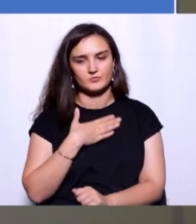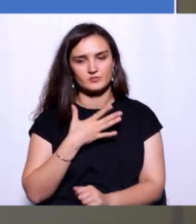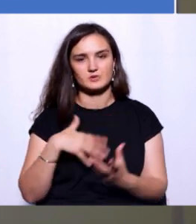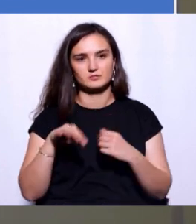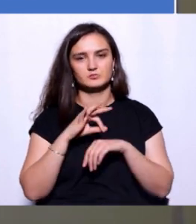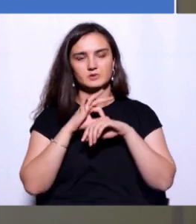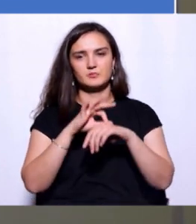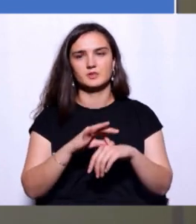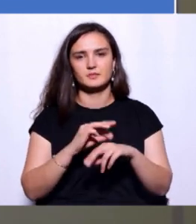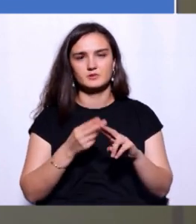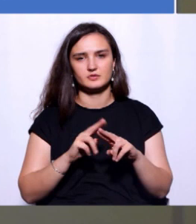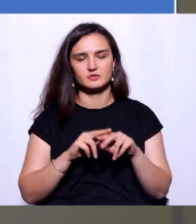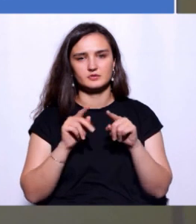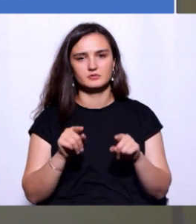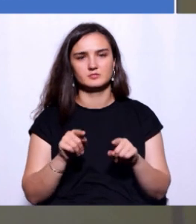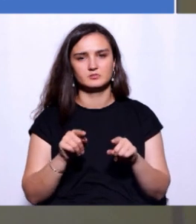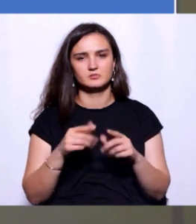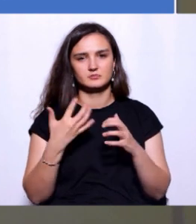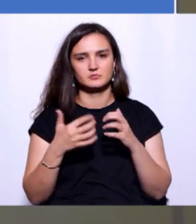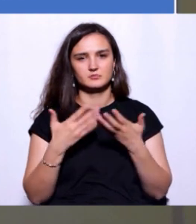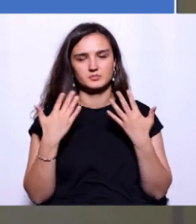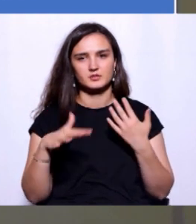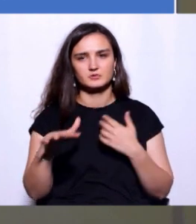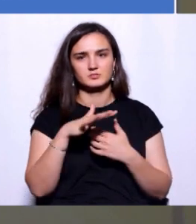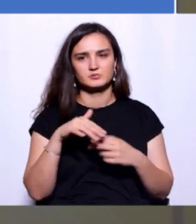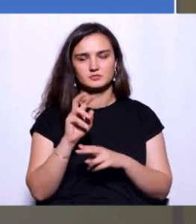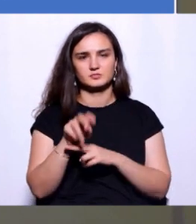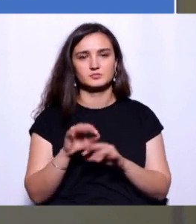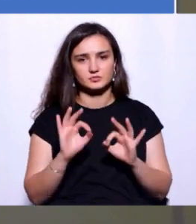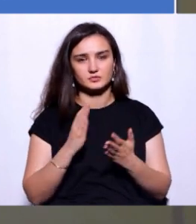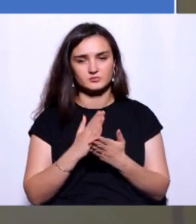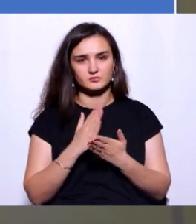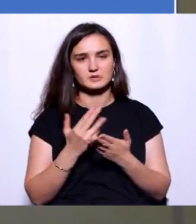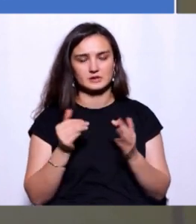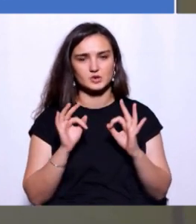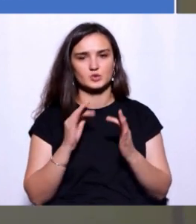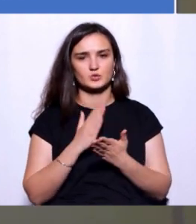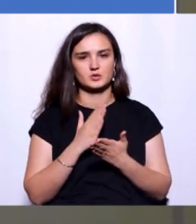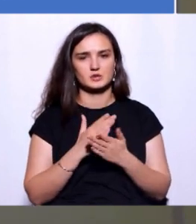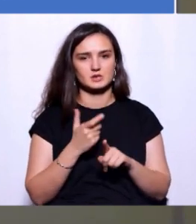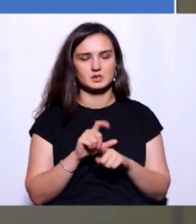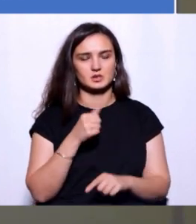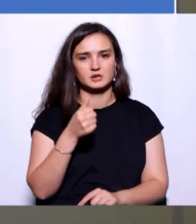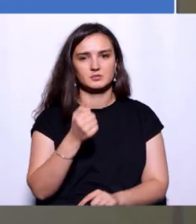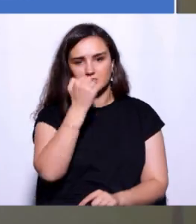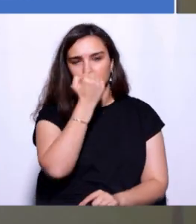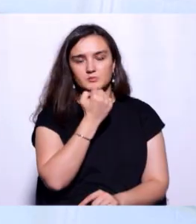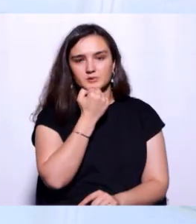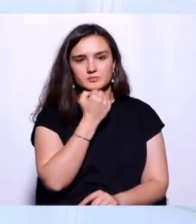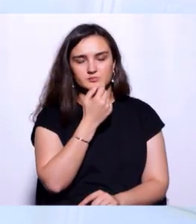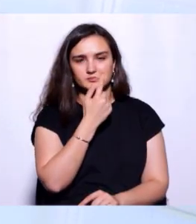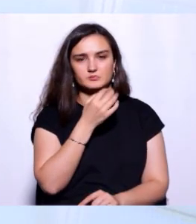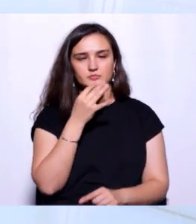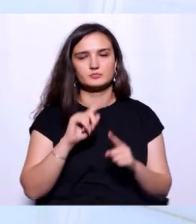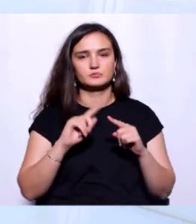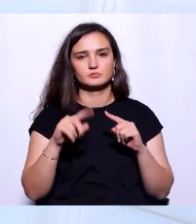us to the park. Am I right? You're totally right. Great job Thank again. Thank you. And maybe the